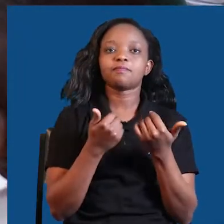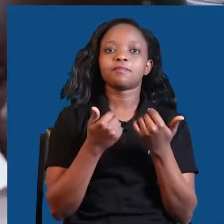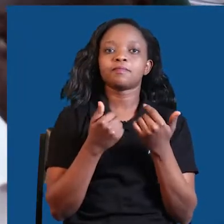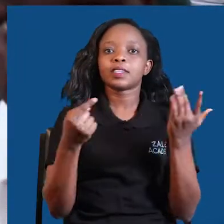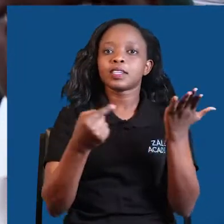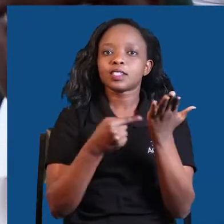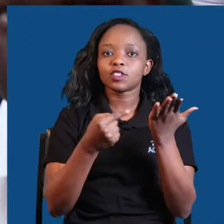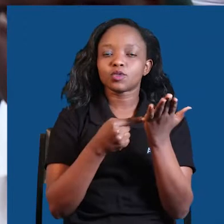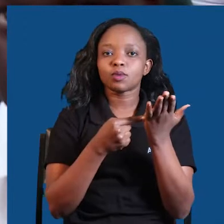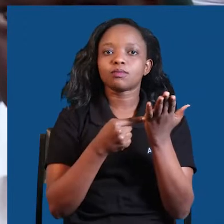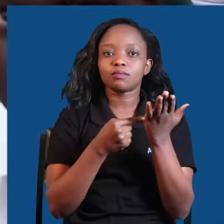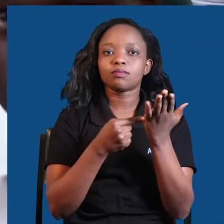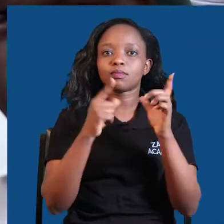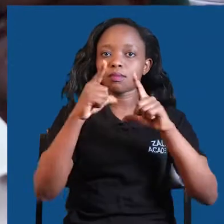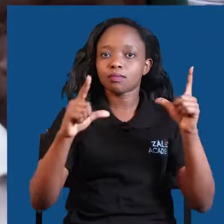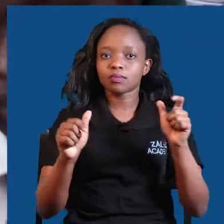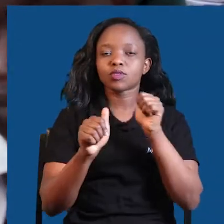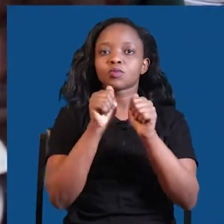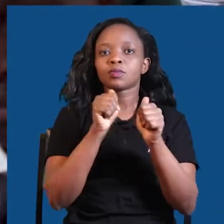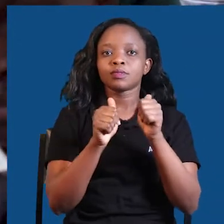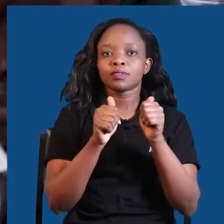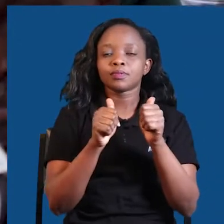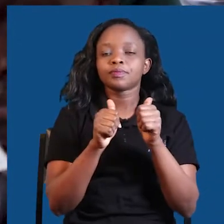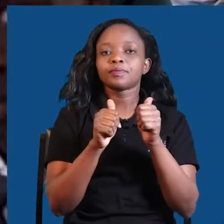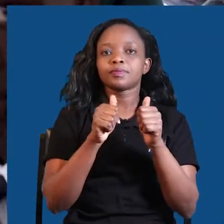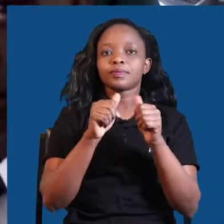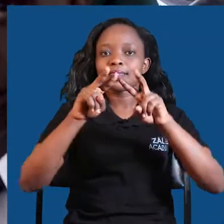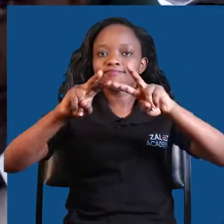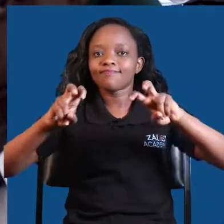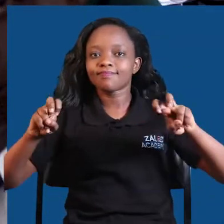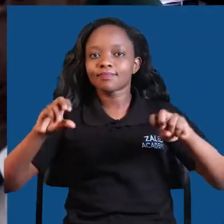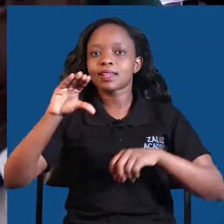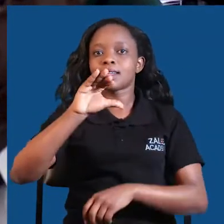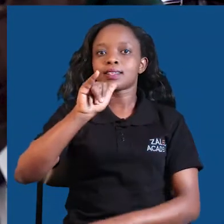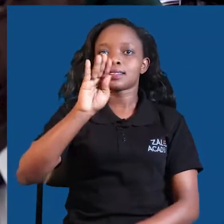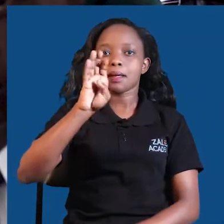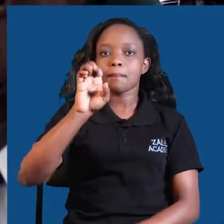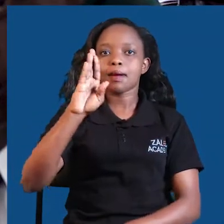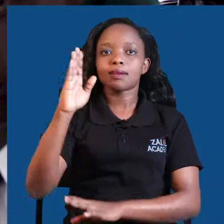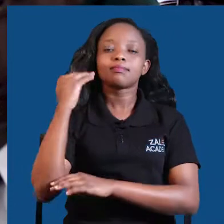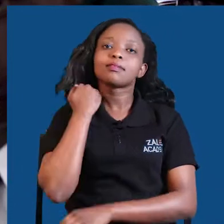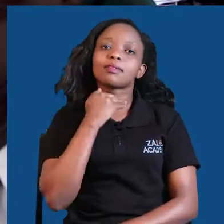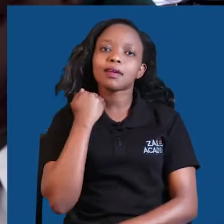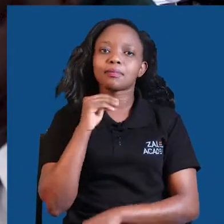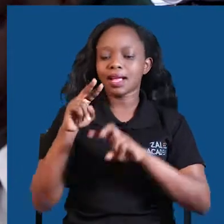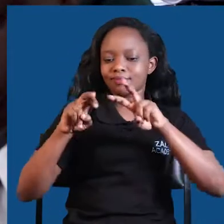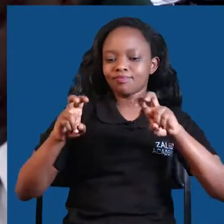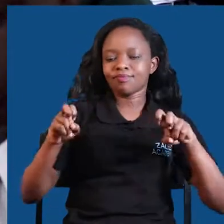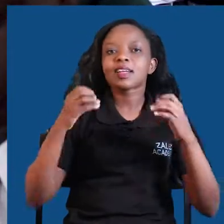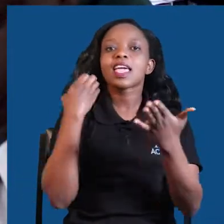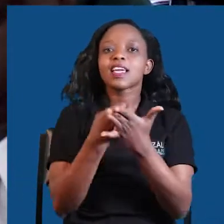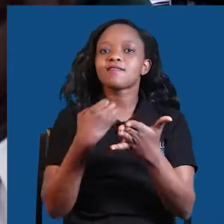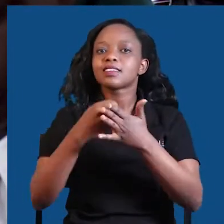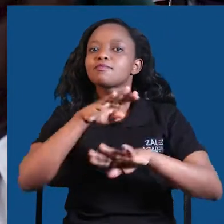have digital forensics. Digital forensics, now it's investigating cybercrime. Okay? You're